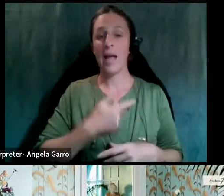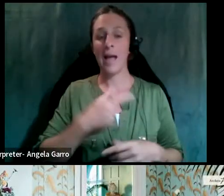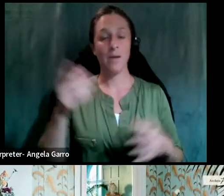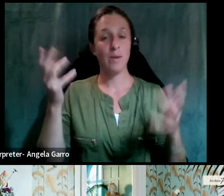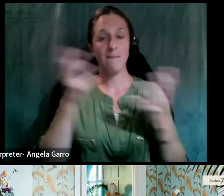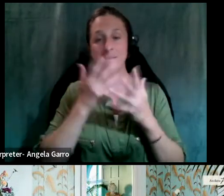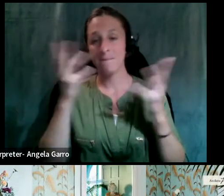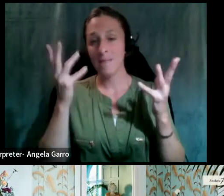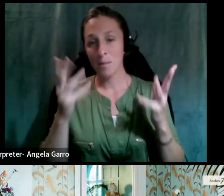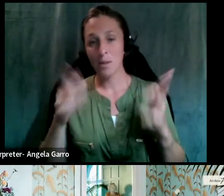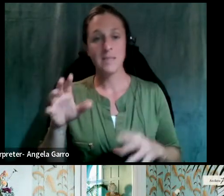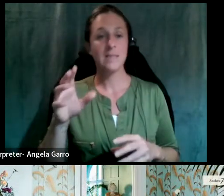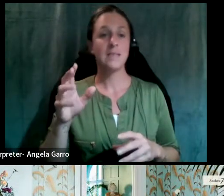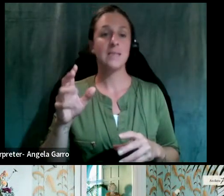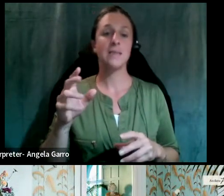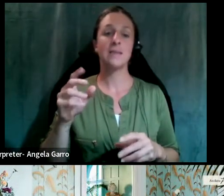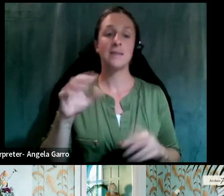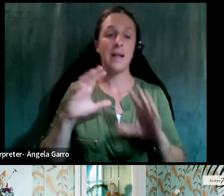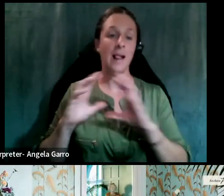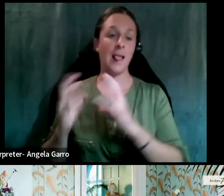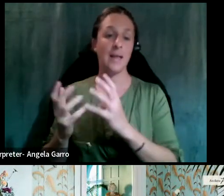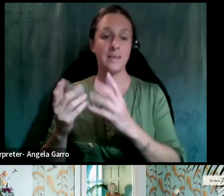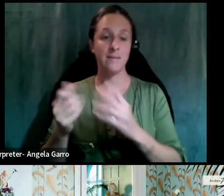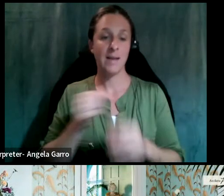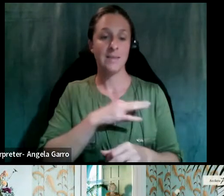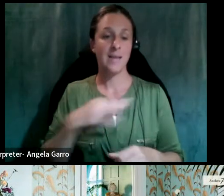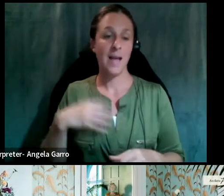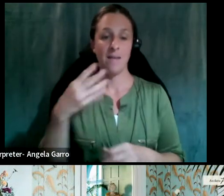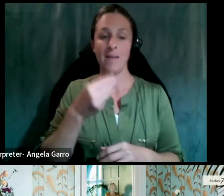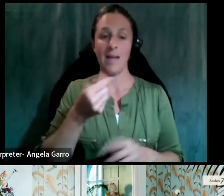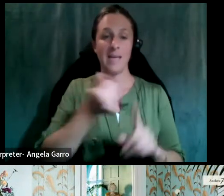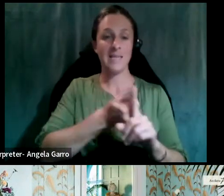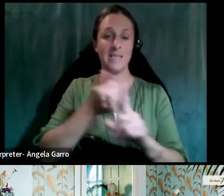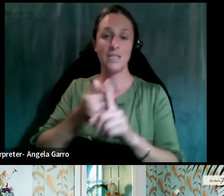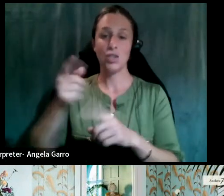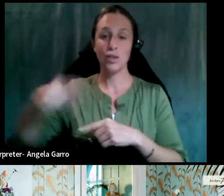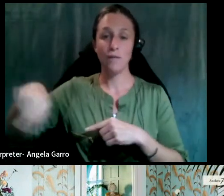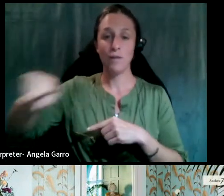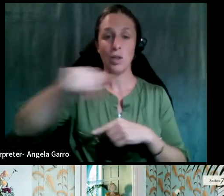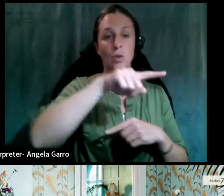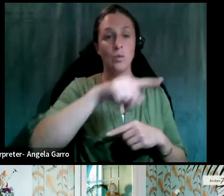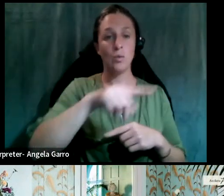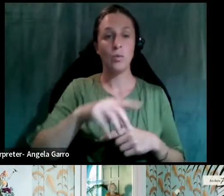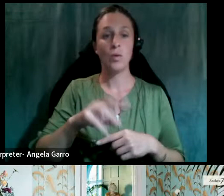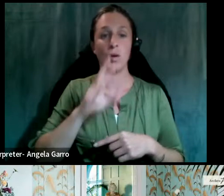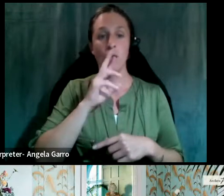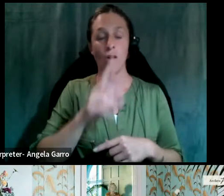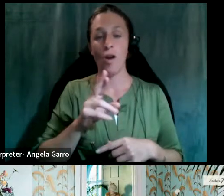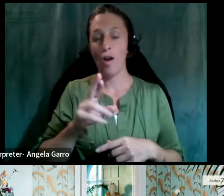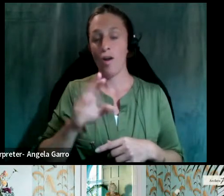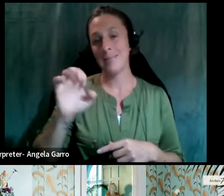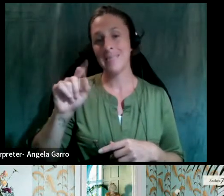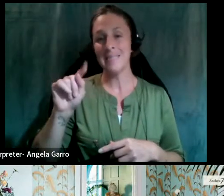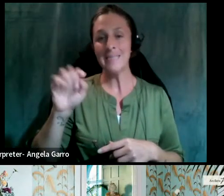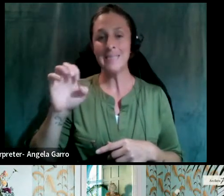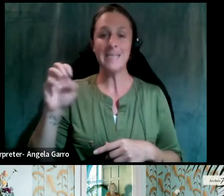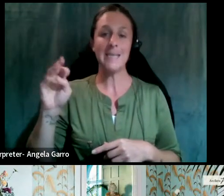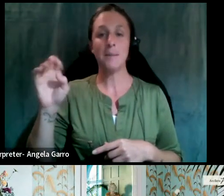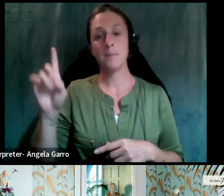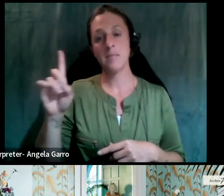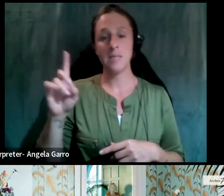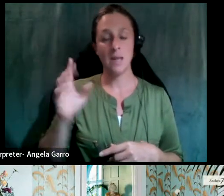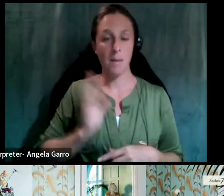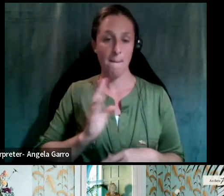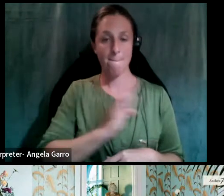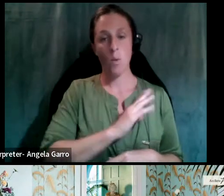fabulous classified staff, and each of you are esteemed board members. So thank you very